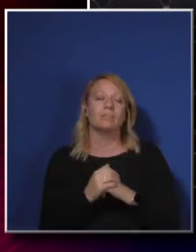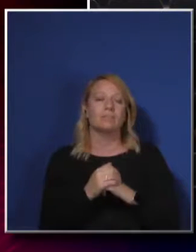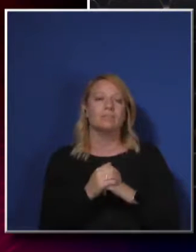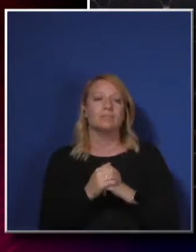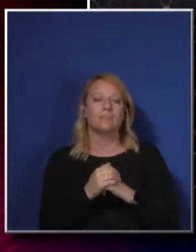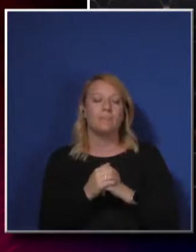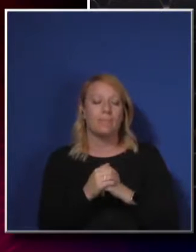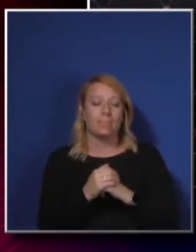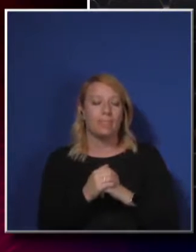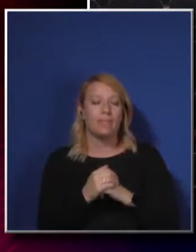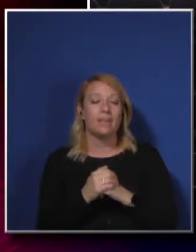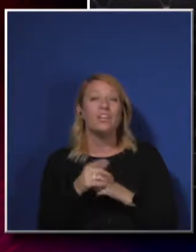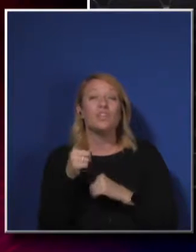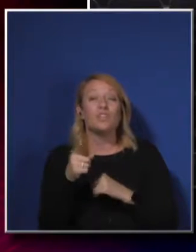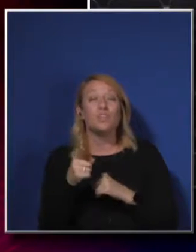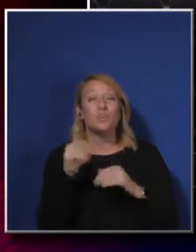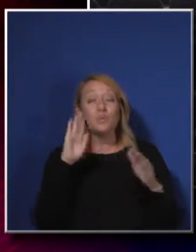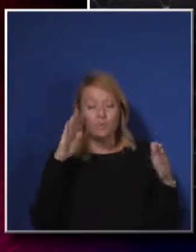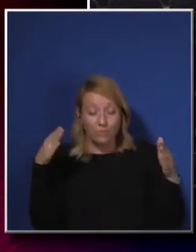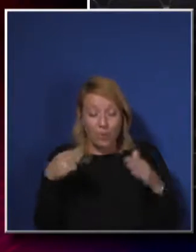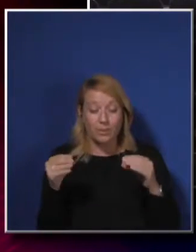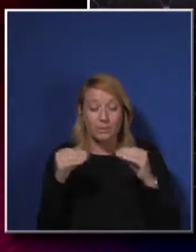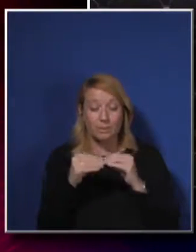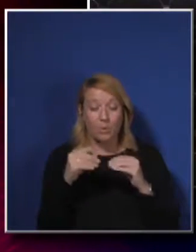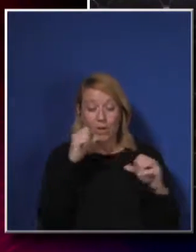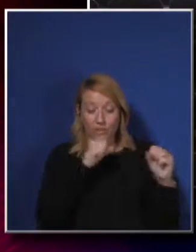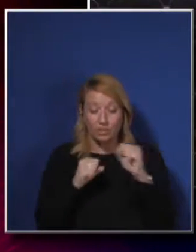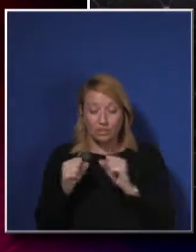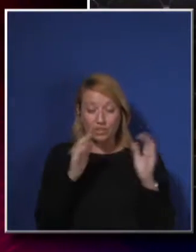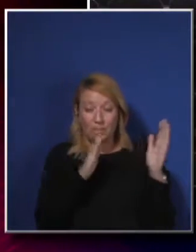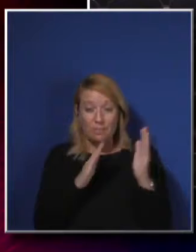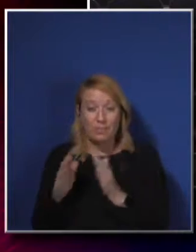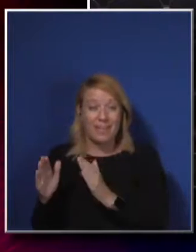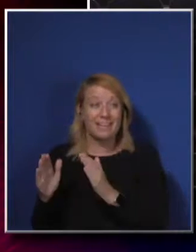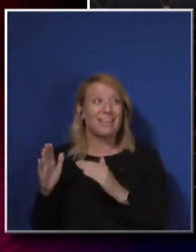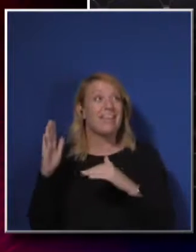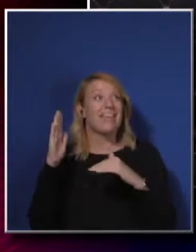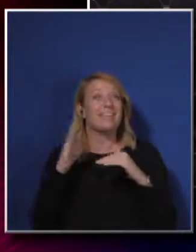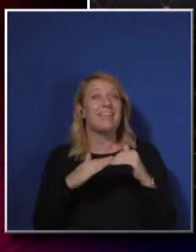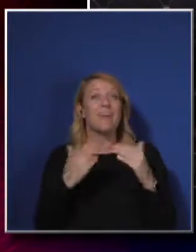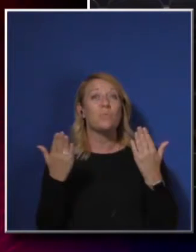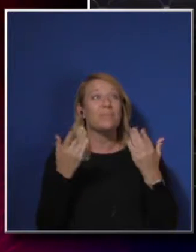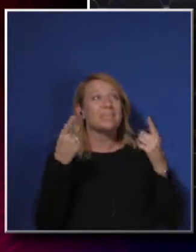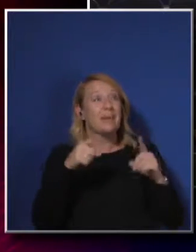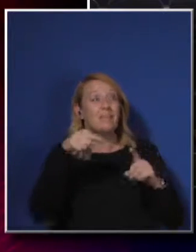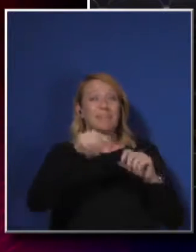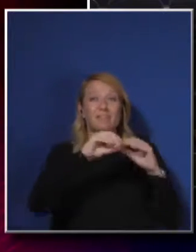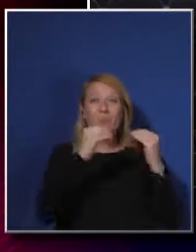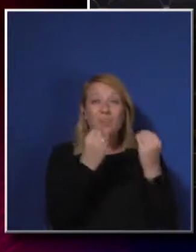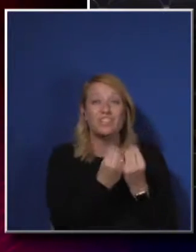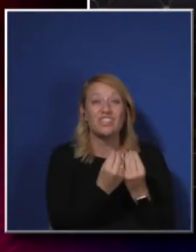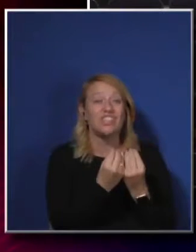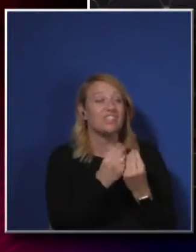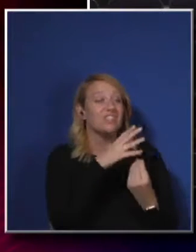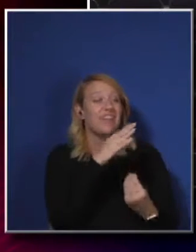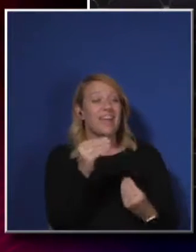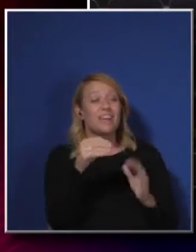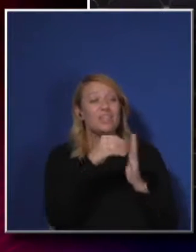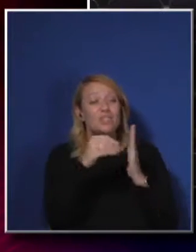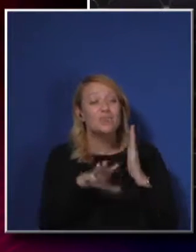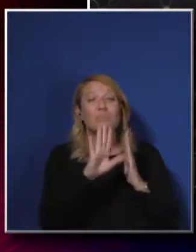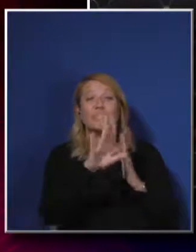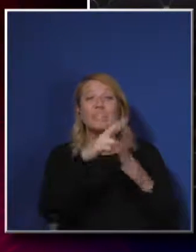seen spent discussing the disturbing financial picture of the organization or the detrimental outcomes of the students educated here.